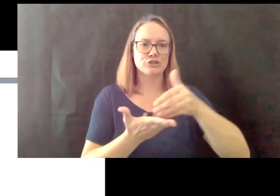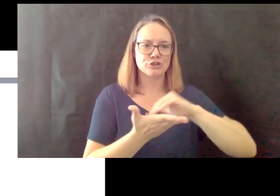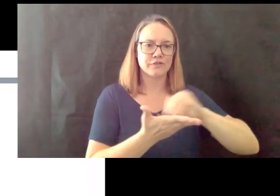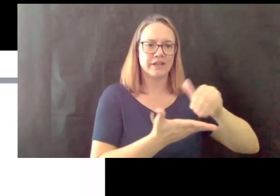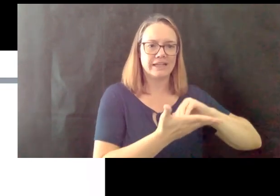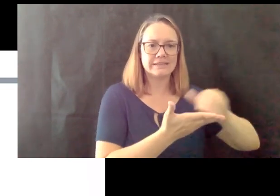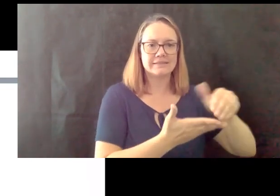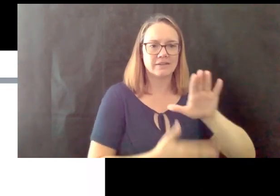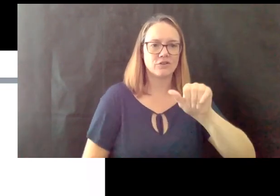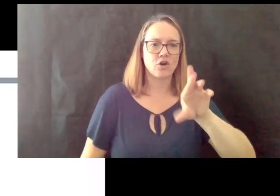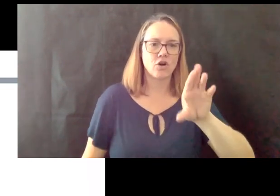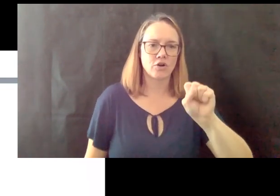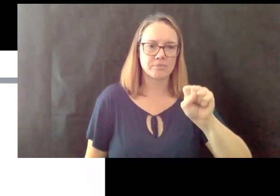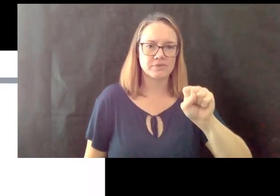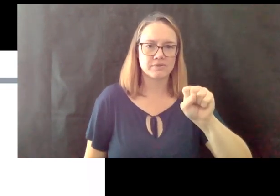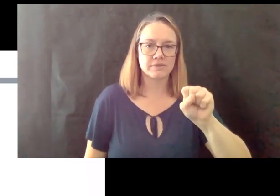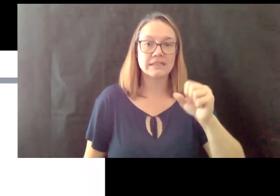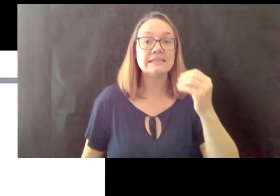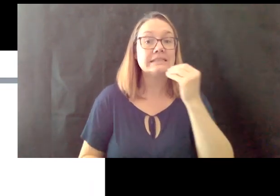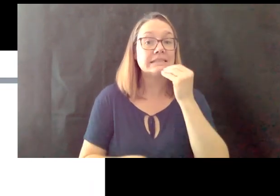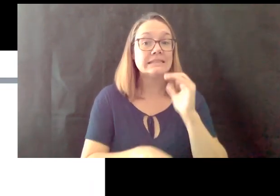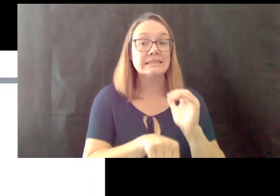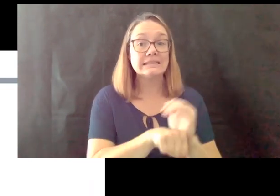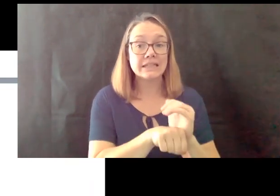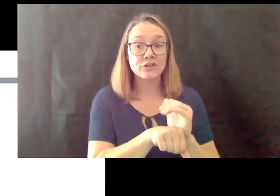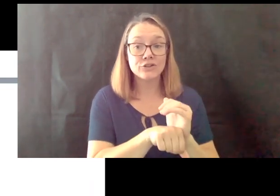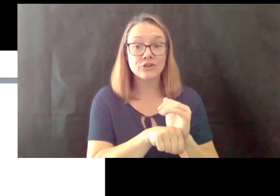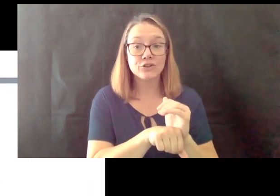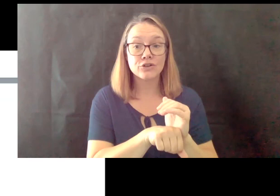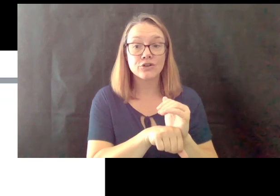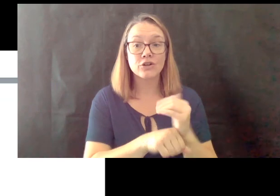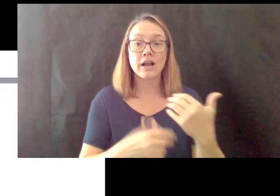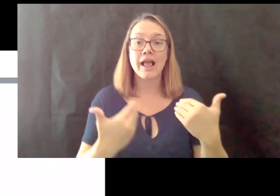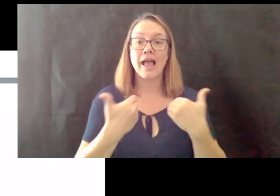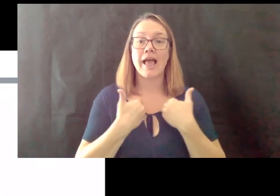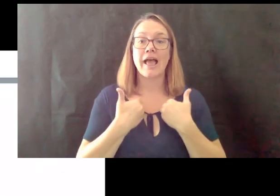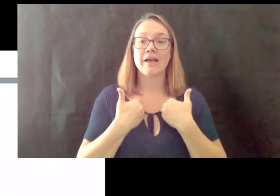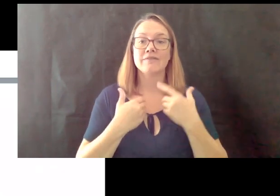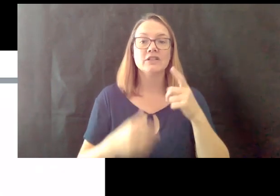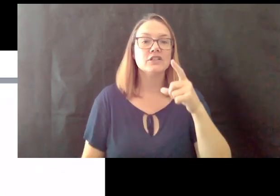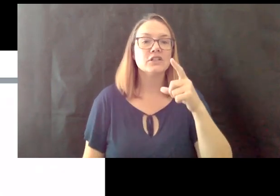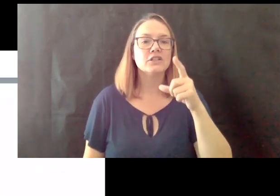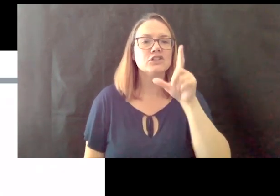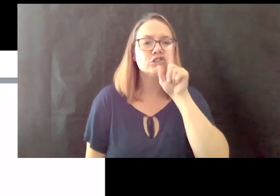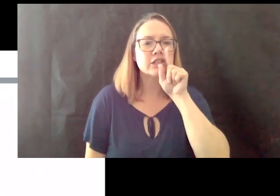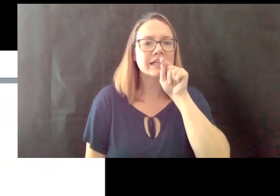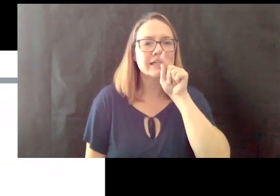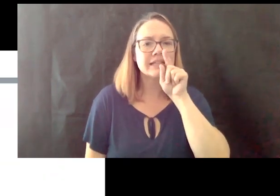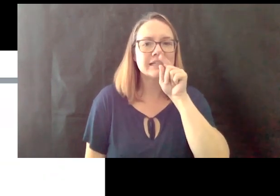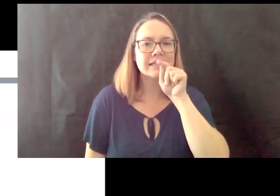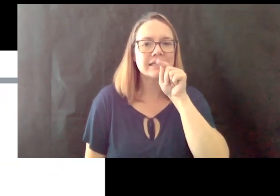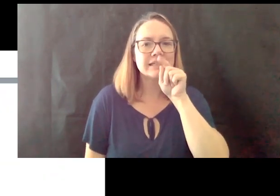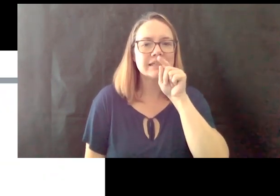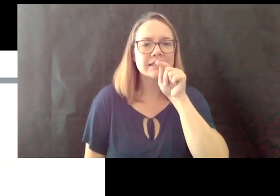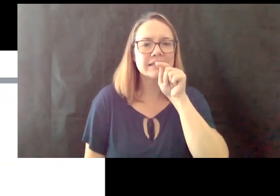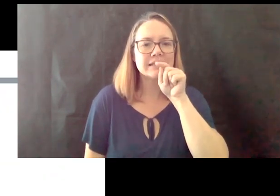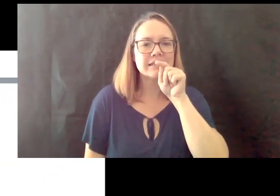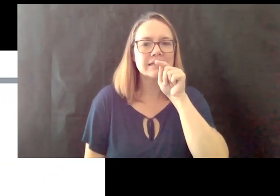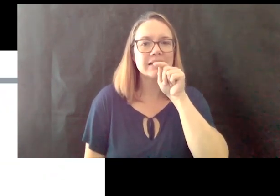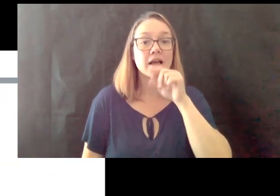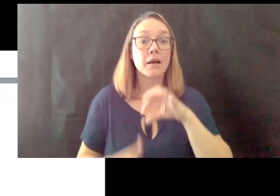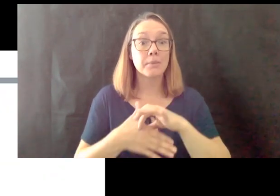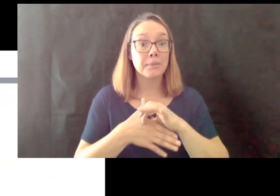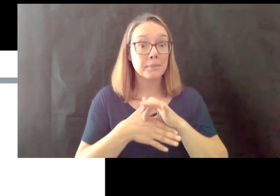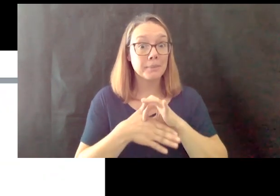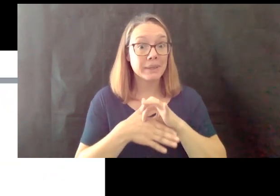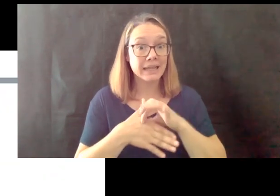carbohydrate servings. So notice for dinner, the chicken is sort of grayed out or not blued in anyway. And that just means